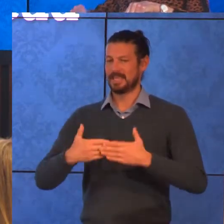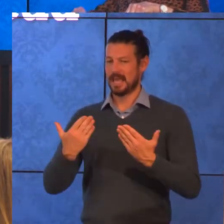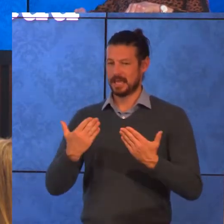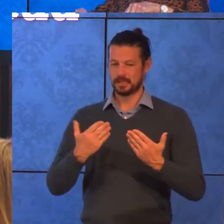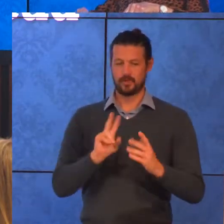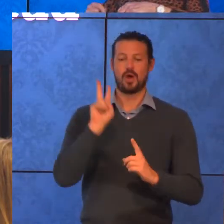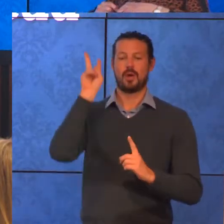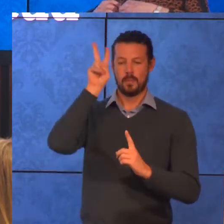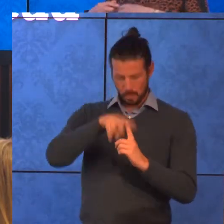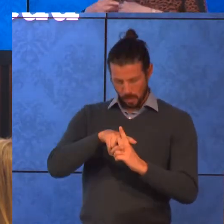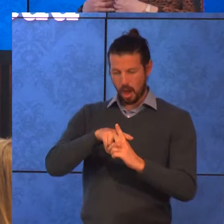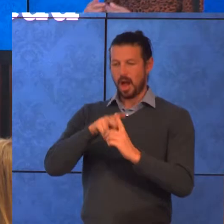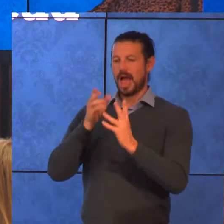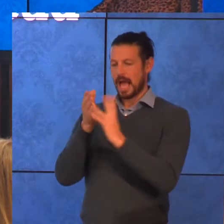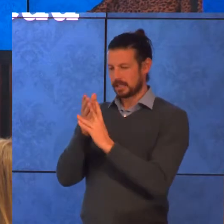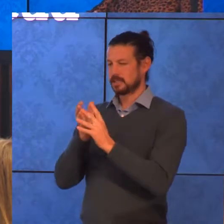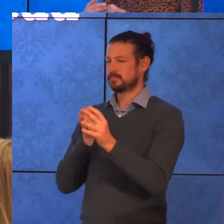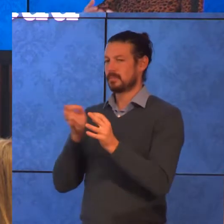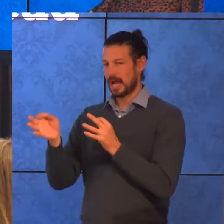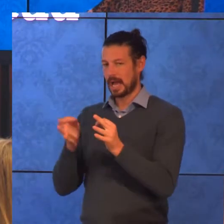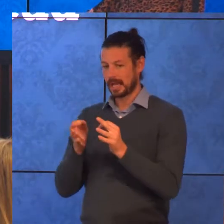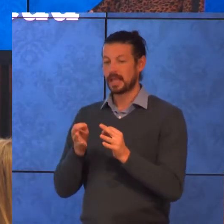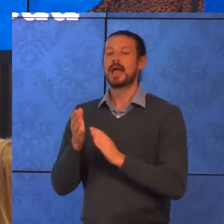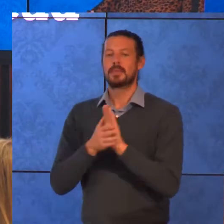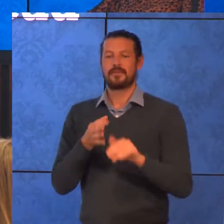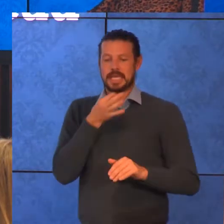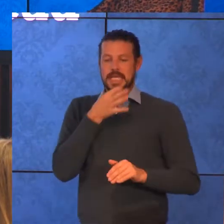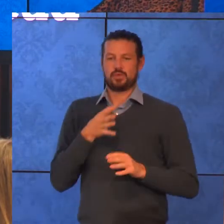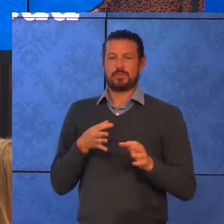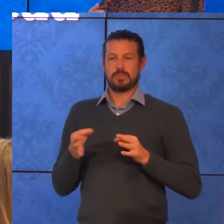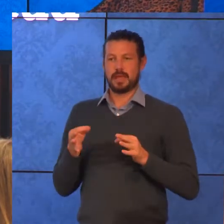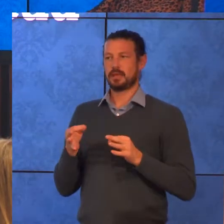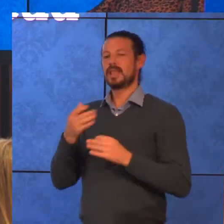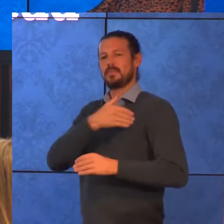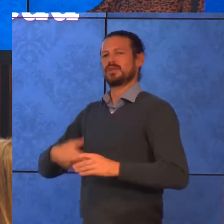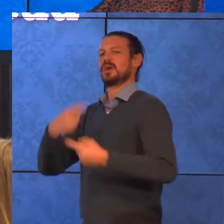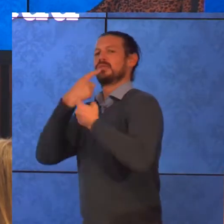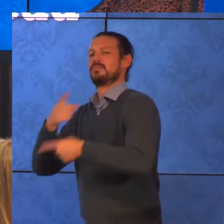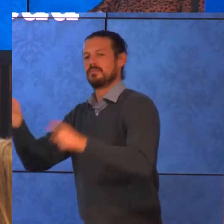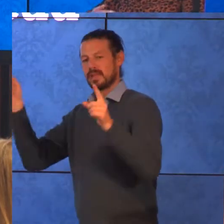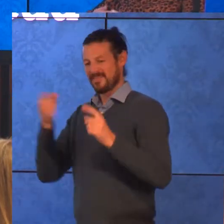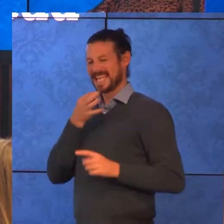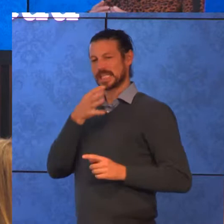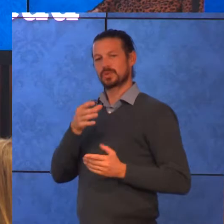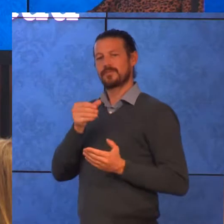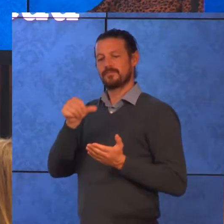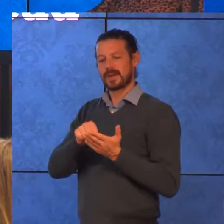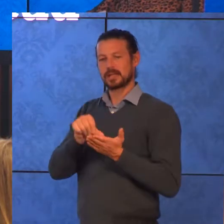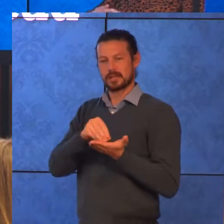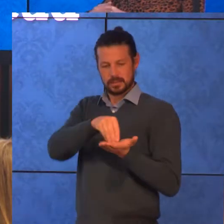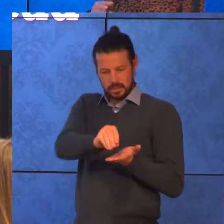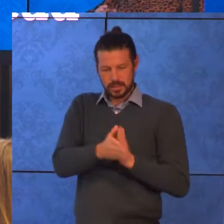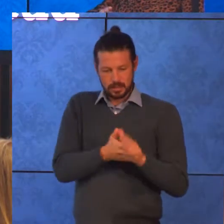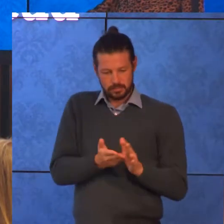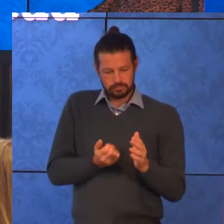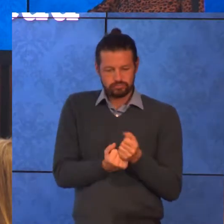access and getting a plan, then they will get access to this interim plan that the Minister announced with interim funding so that they can get early